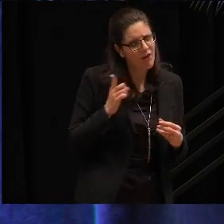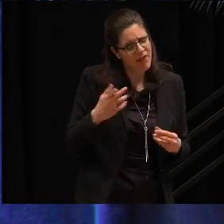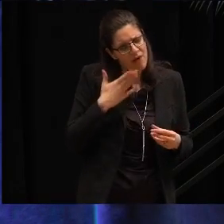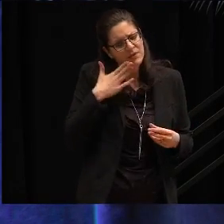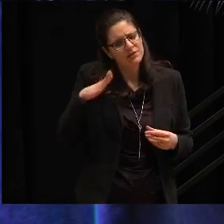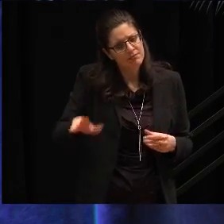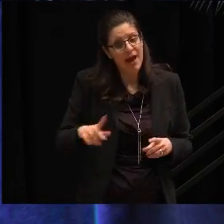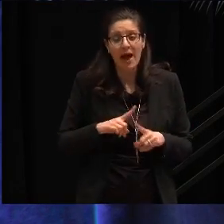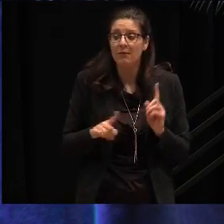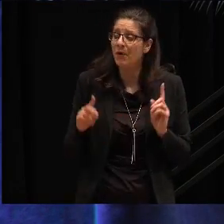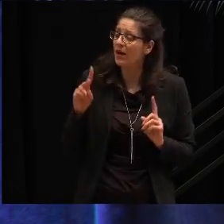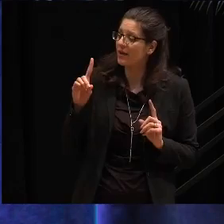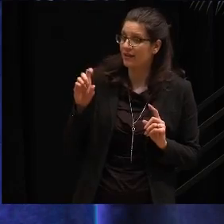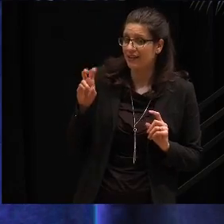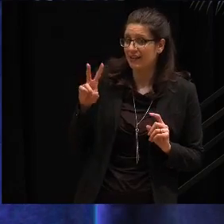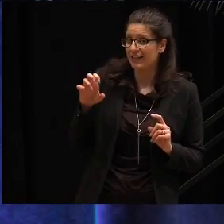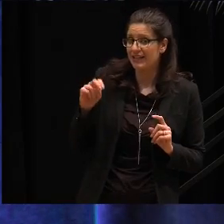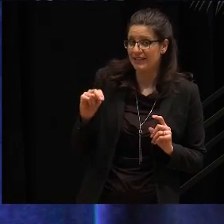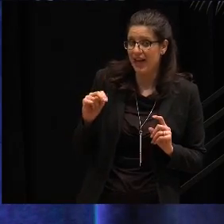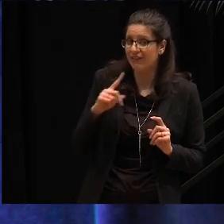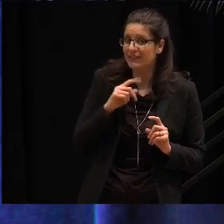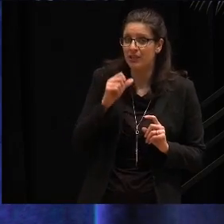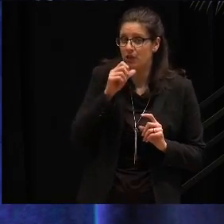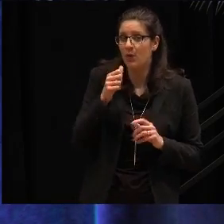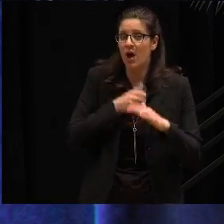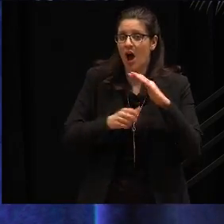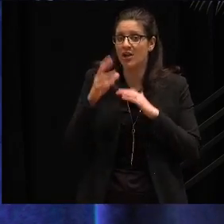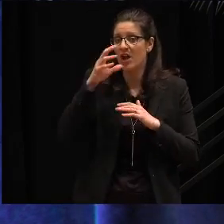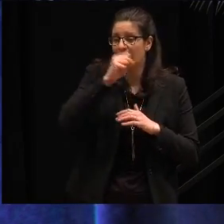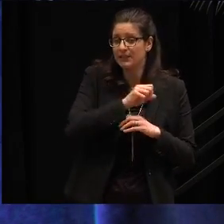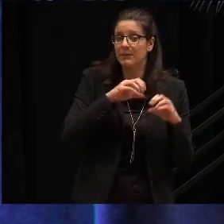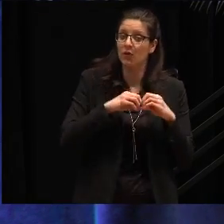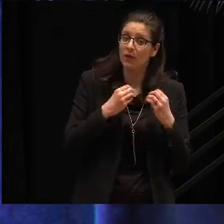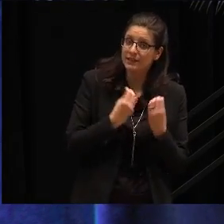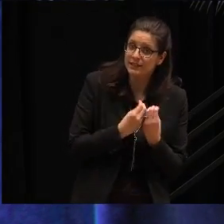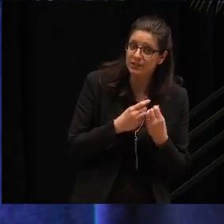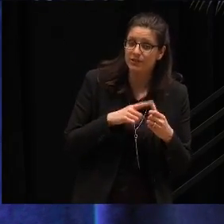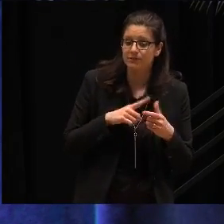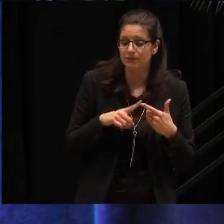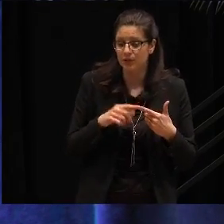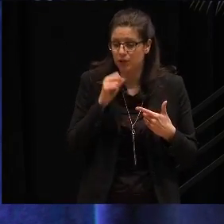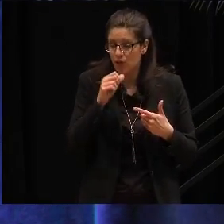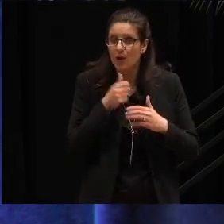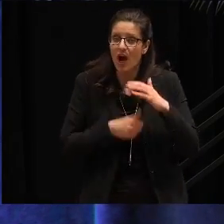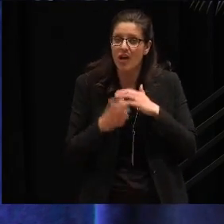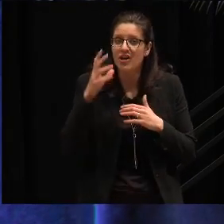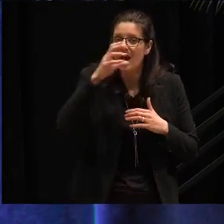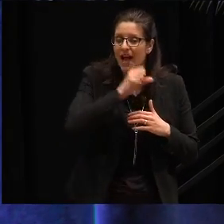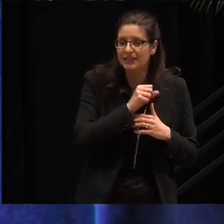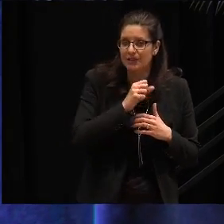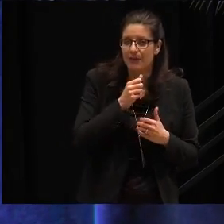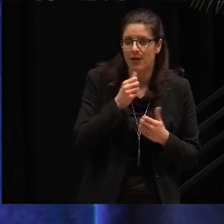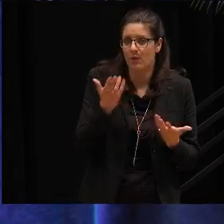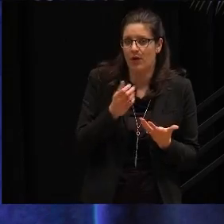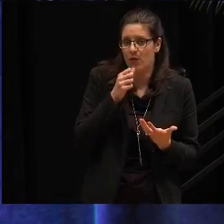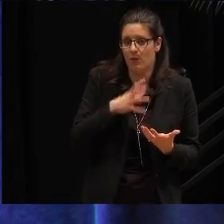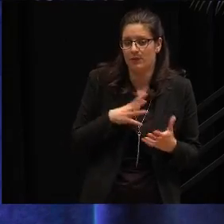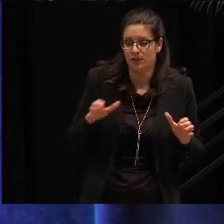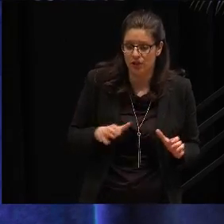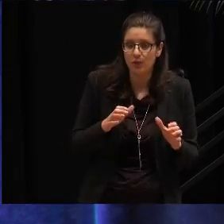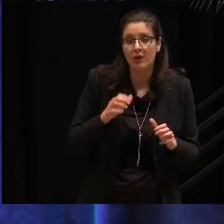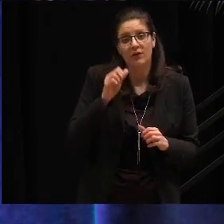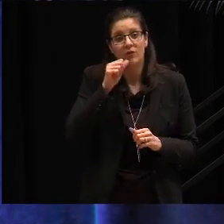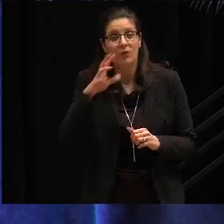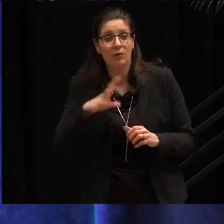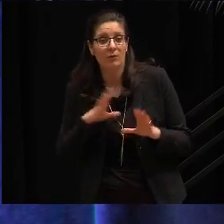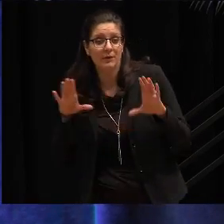Devin said about, don't underestimate the organization, don't underestimate what people are doing, the ladies group, the women's